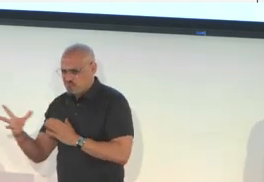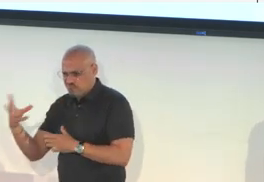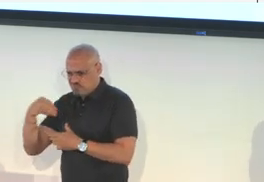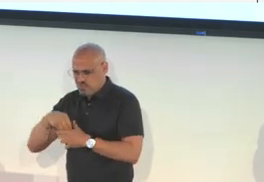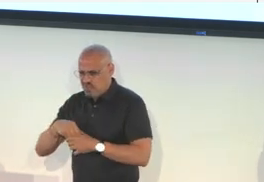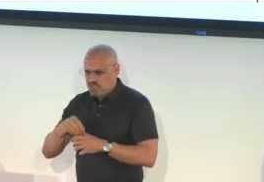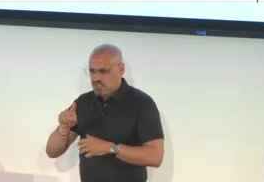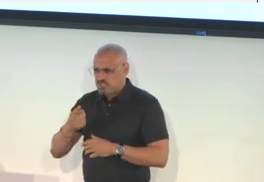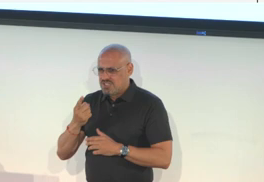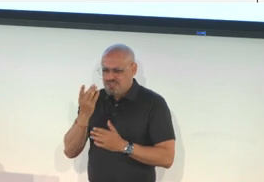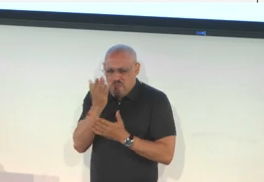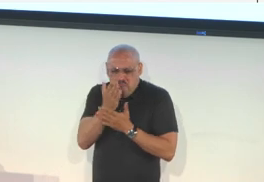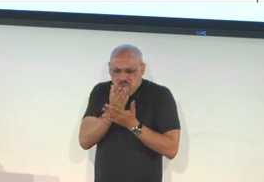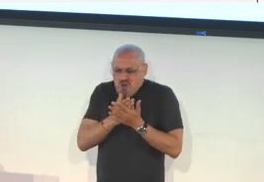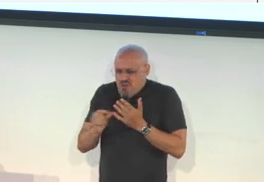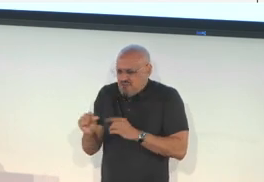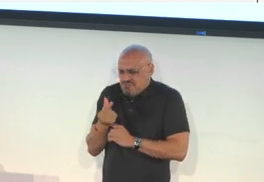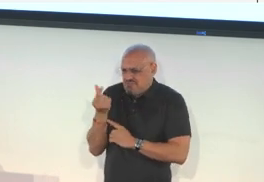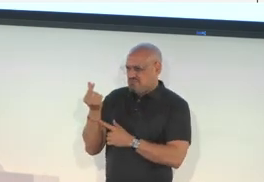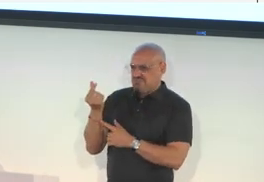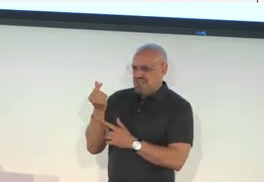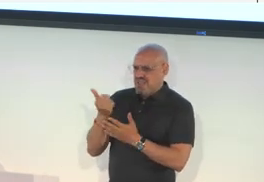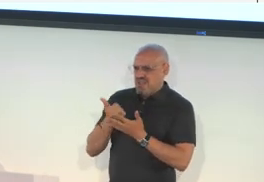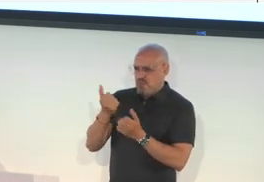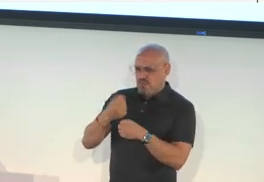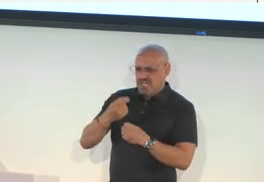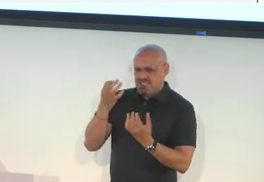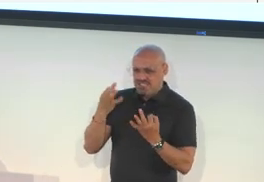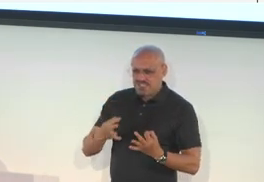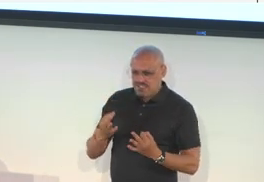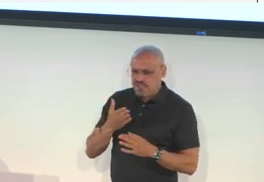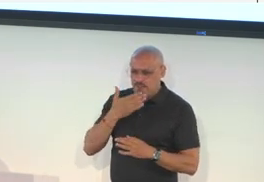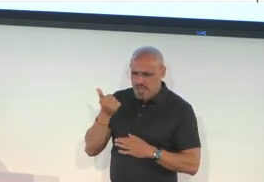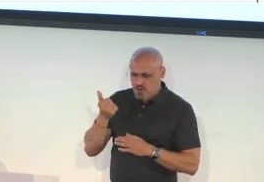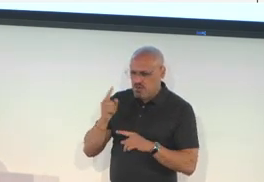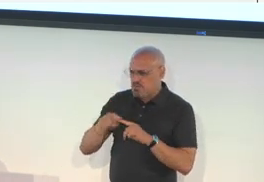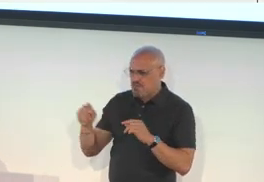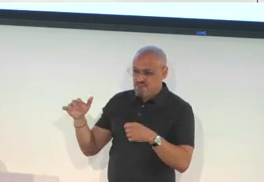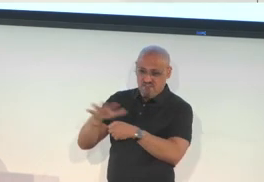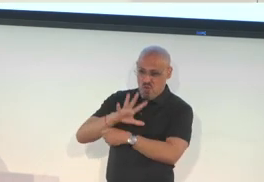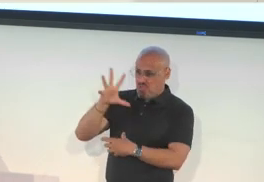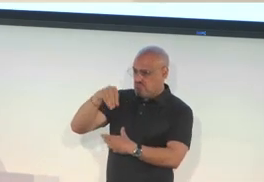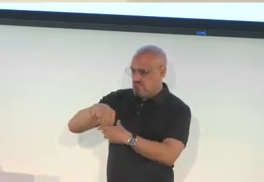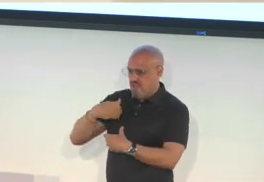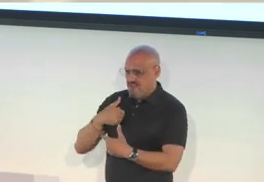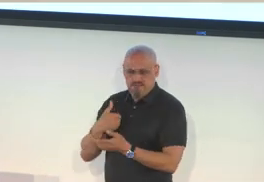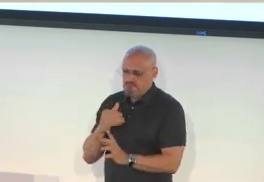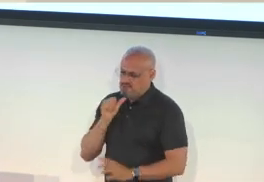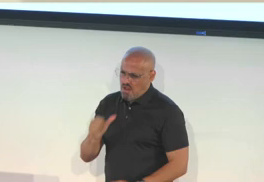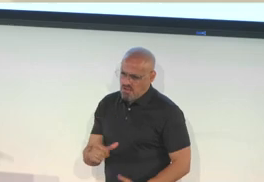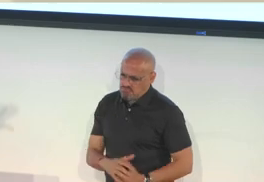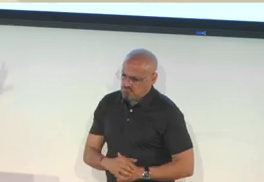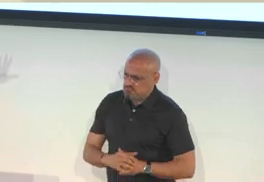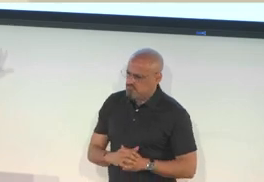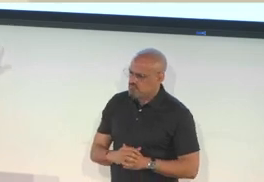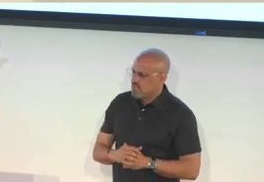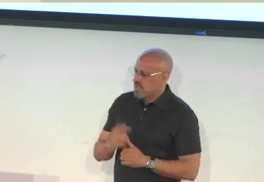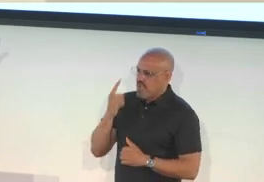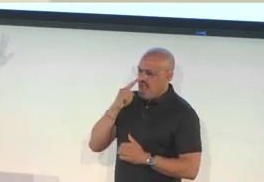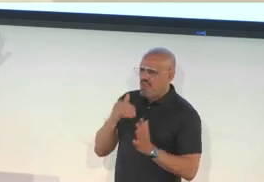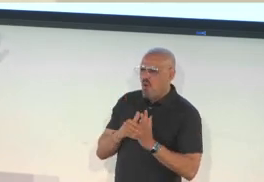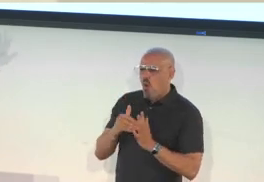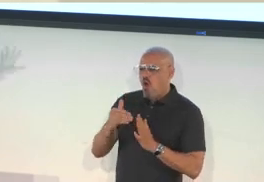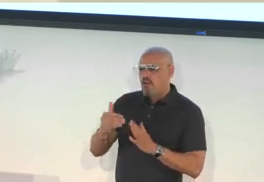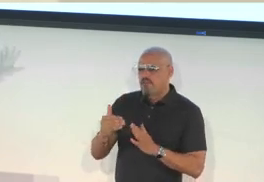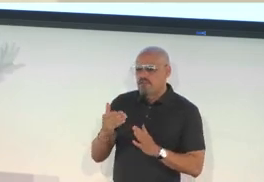just a figment of it. Some of it helps you shape decisions in a better way, but it's not all-encompassing within its way. I think quite often